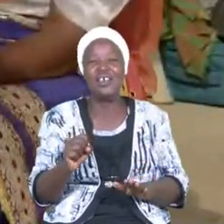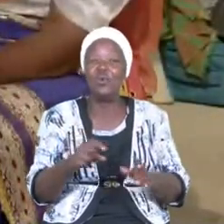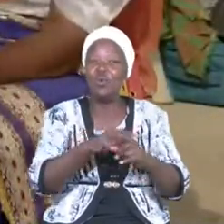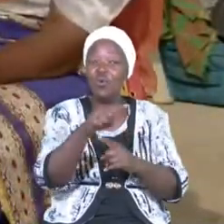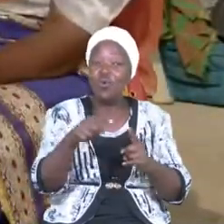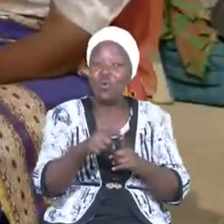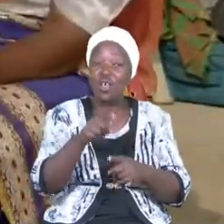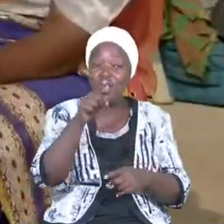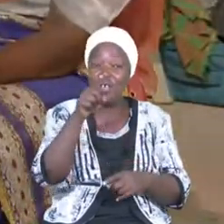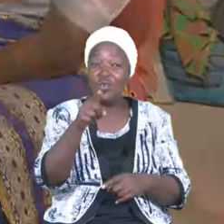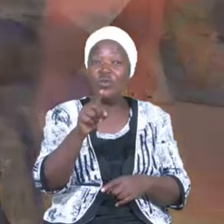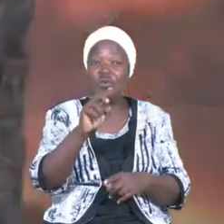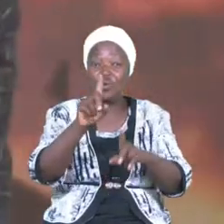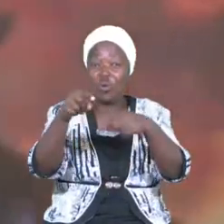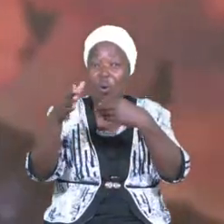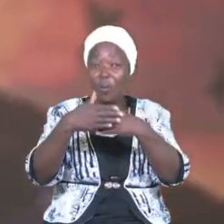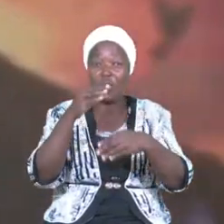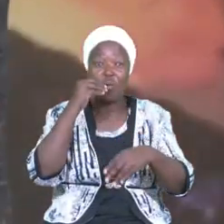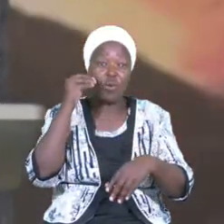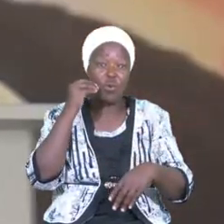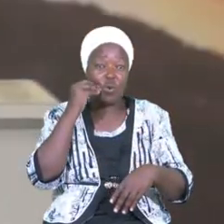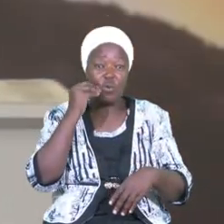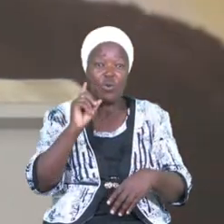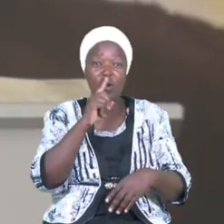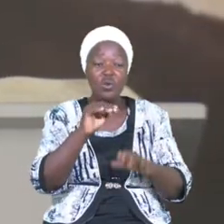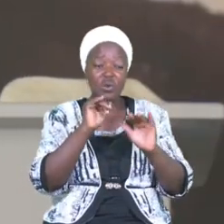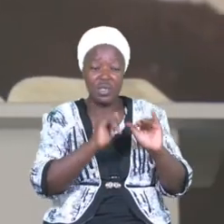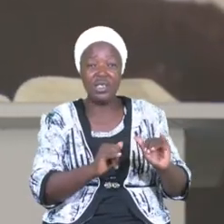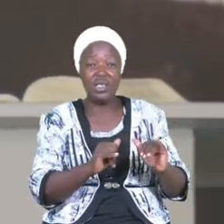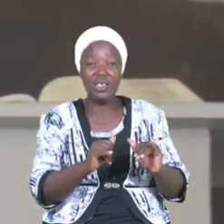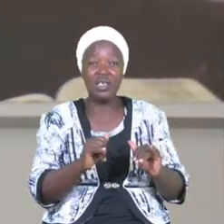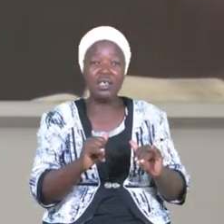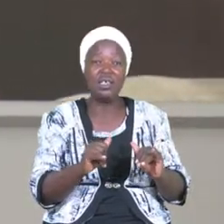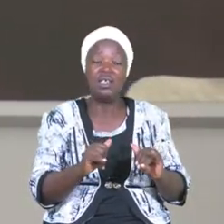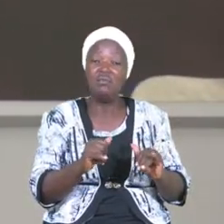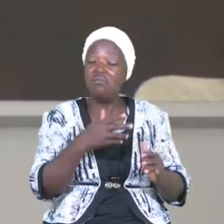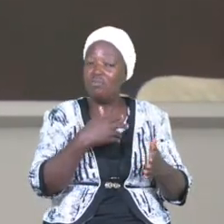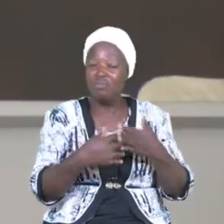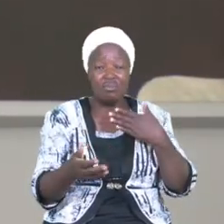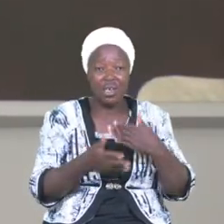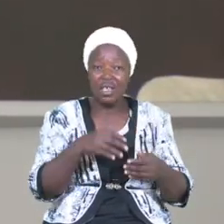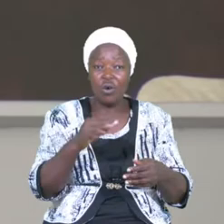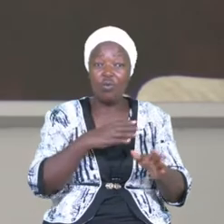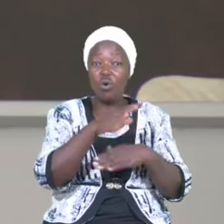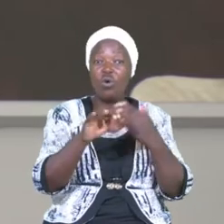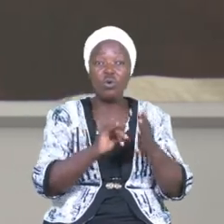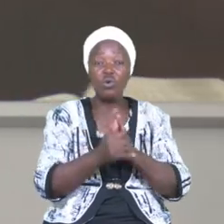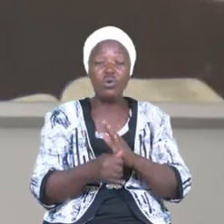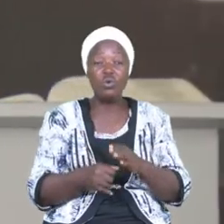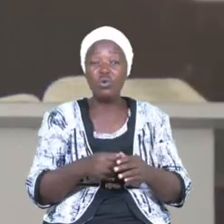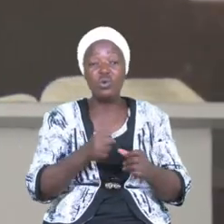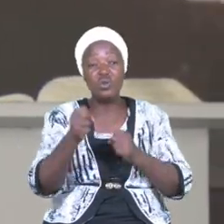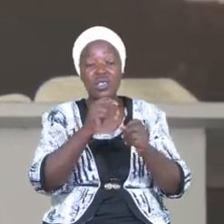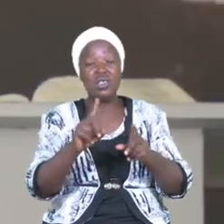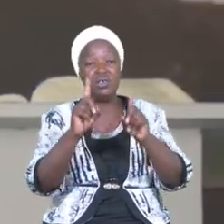you stay, in spite of those contending trials. Look at number